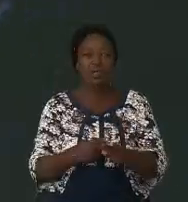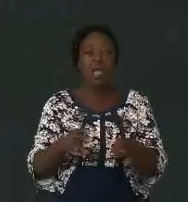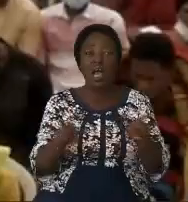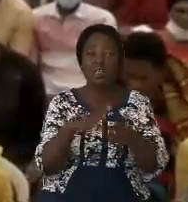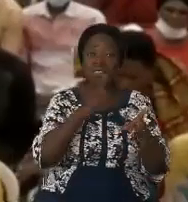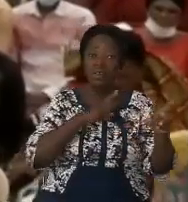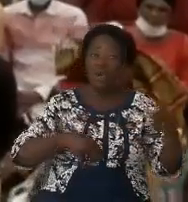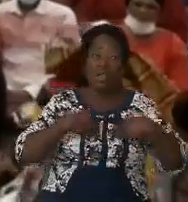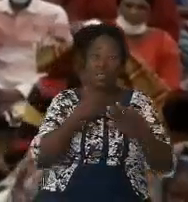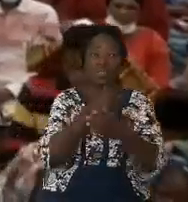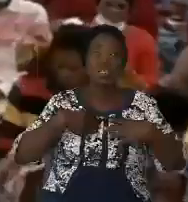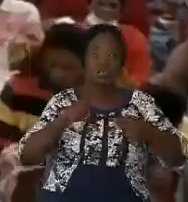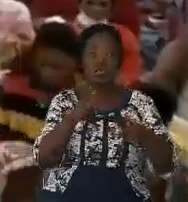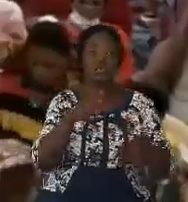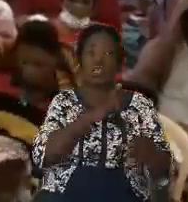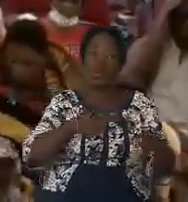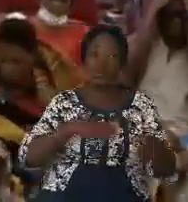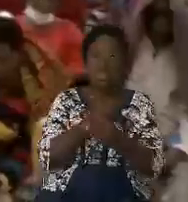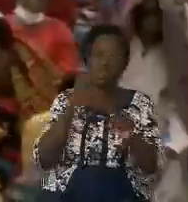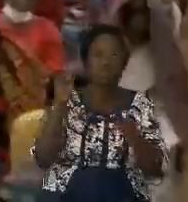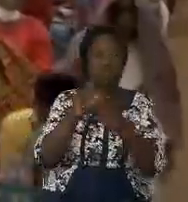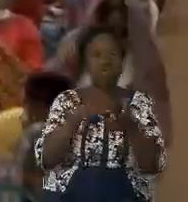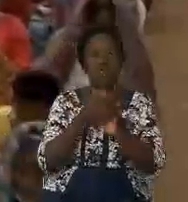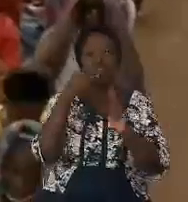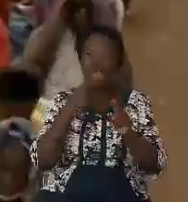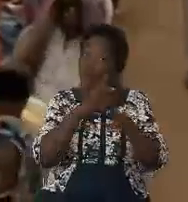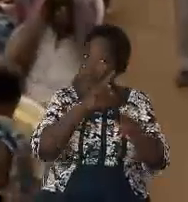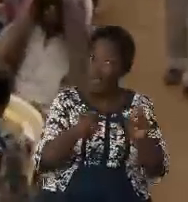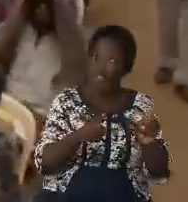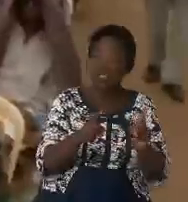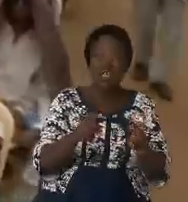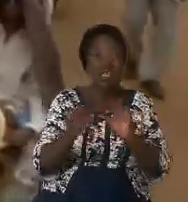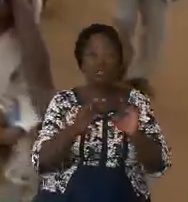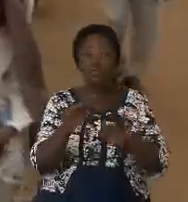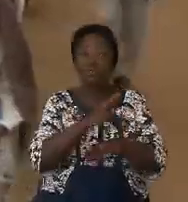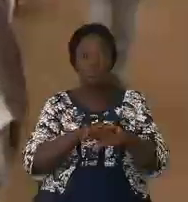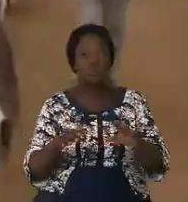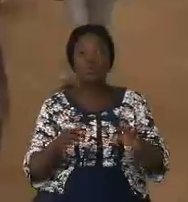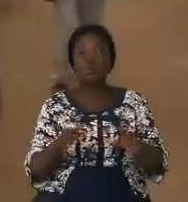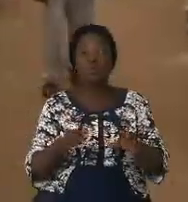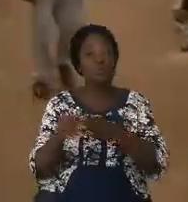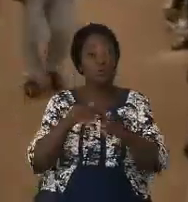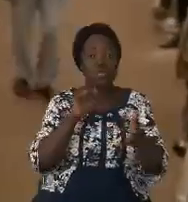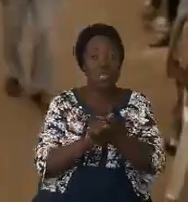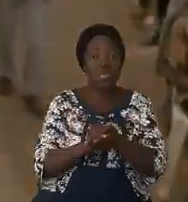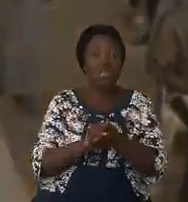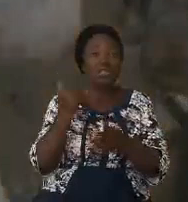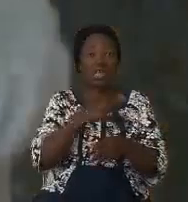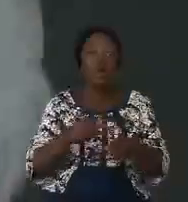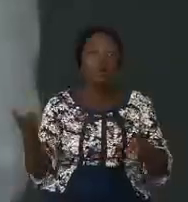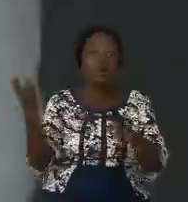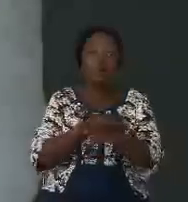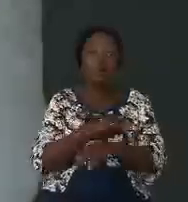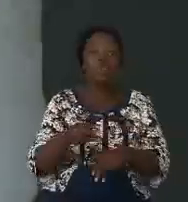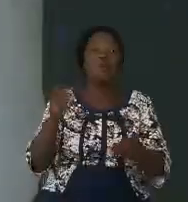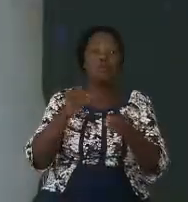will save them. And the Lord has healed you, it will heal them. But if you don't, then you are worse